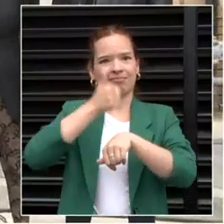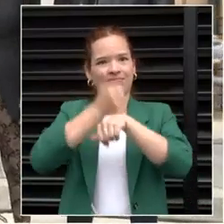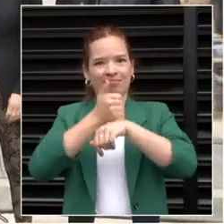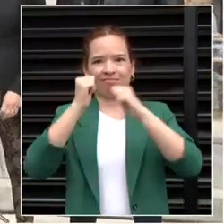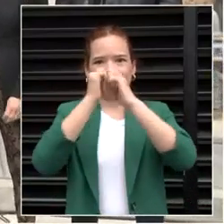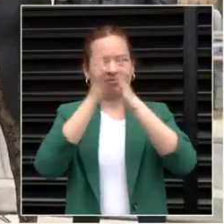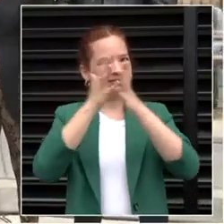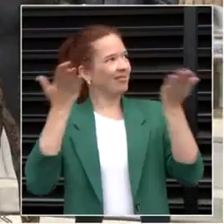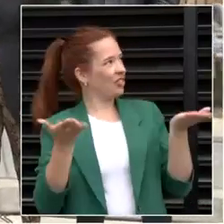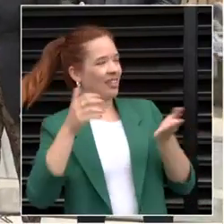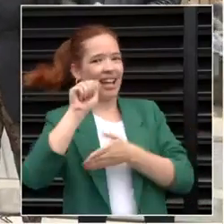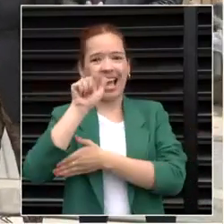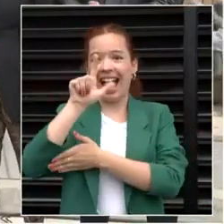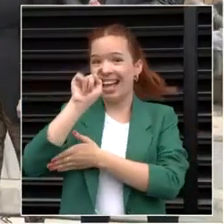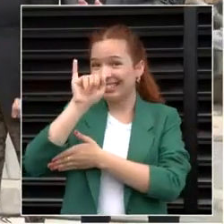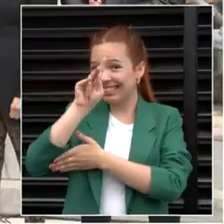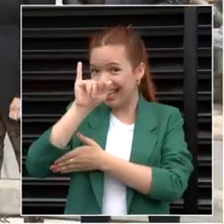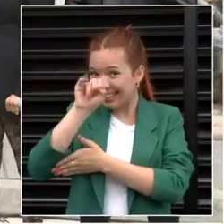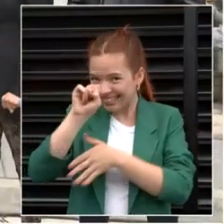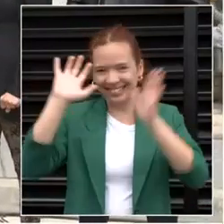It's,